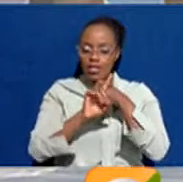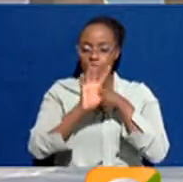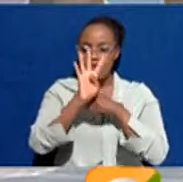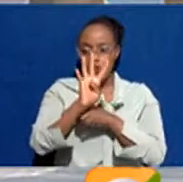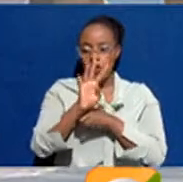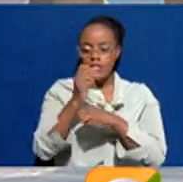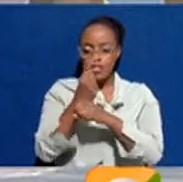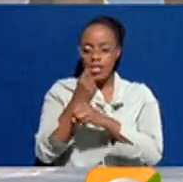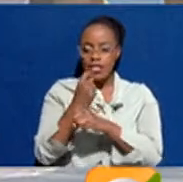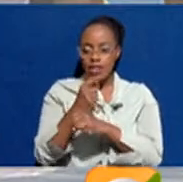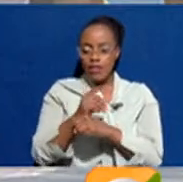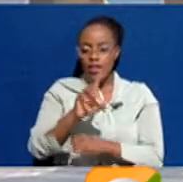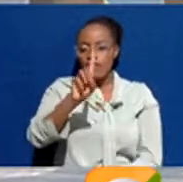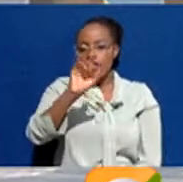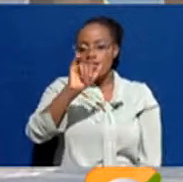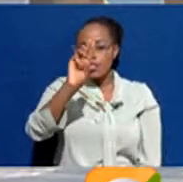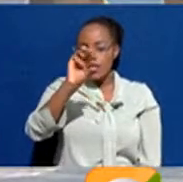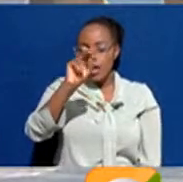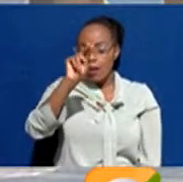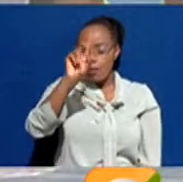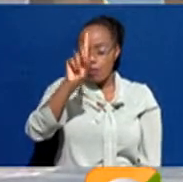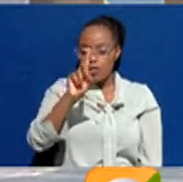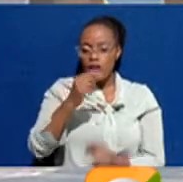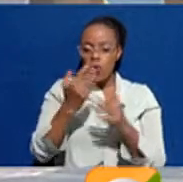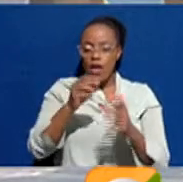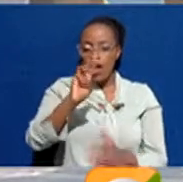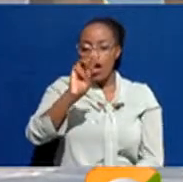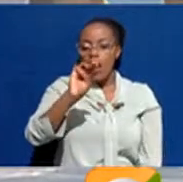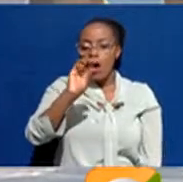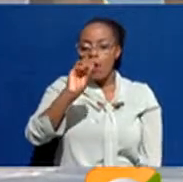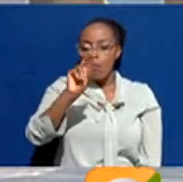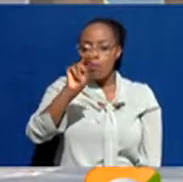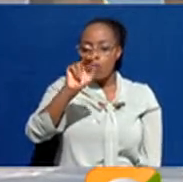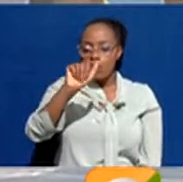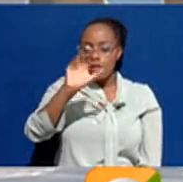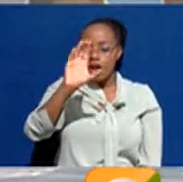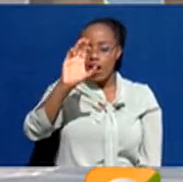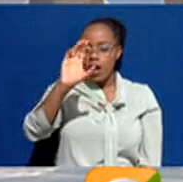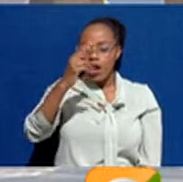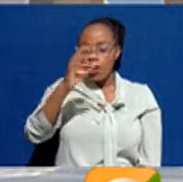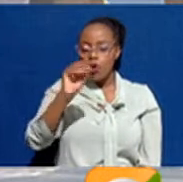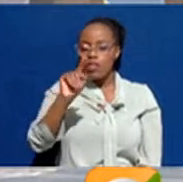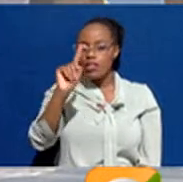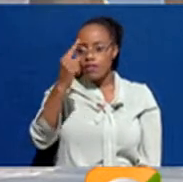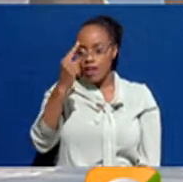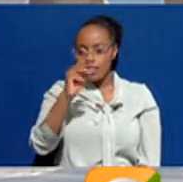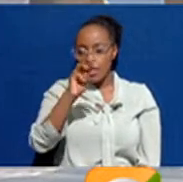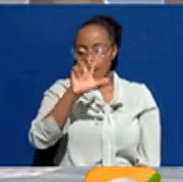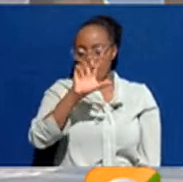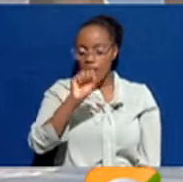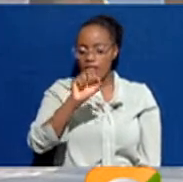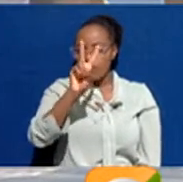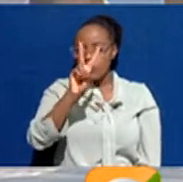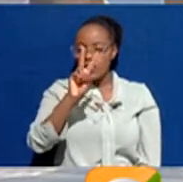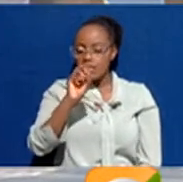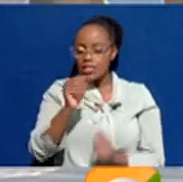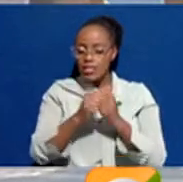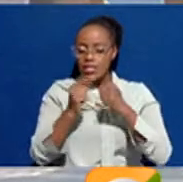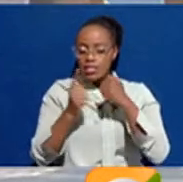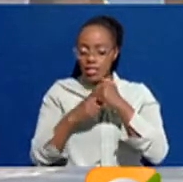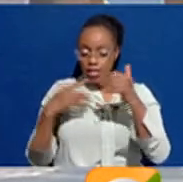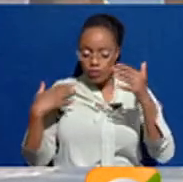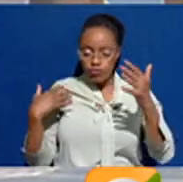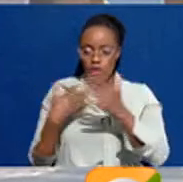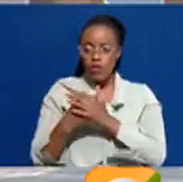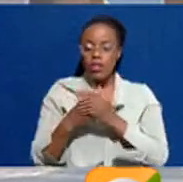4 minutes, 7.64 seconds at the Diamond League meet in Monaco. This is her first mile race since 2016, and